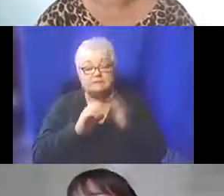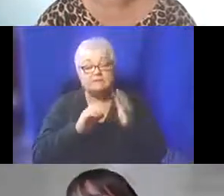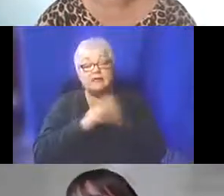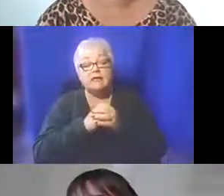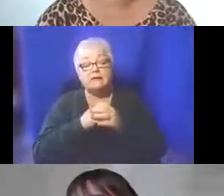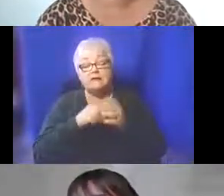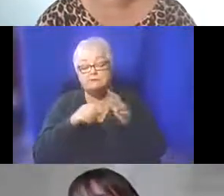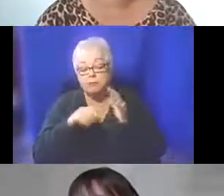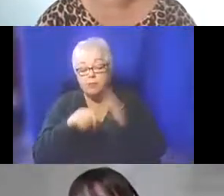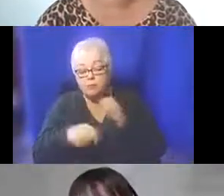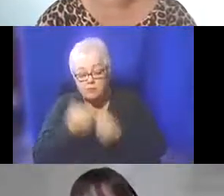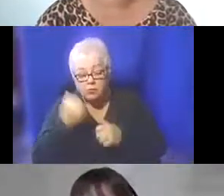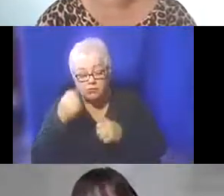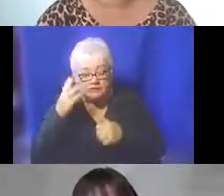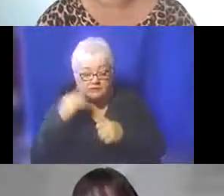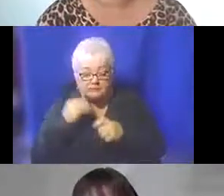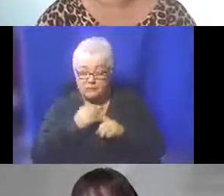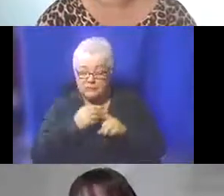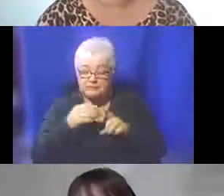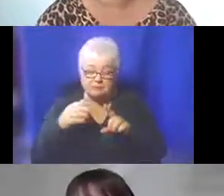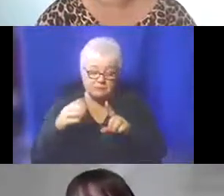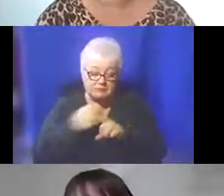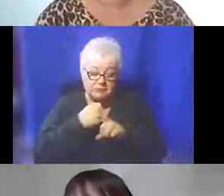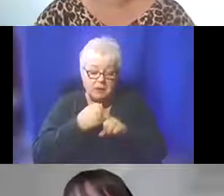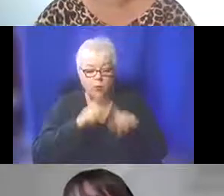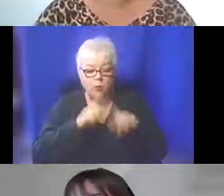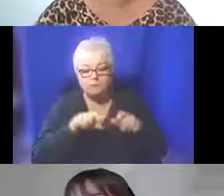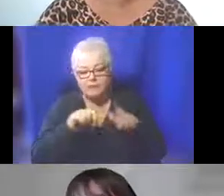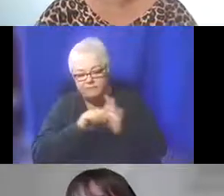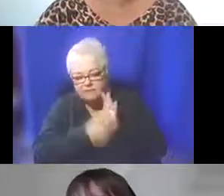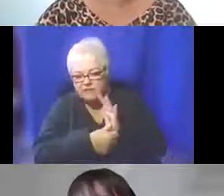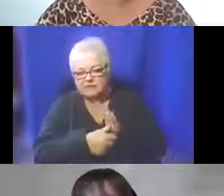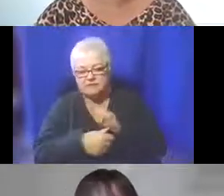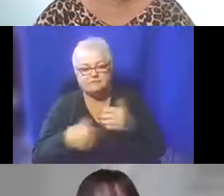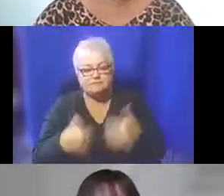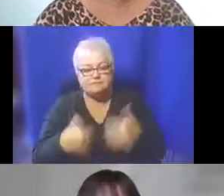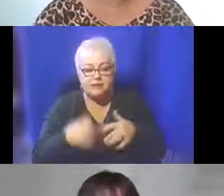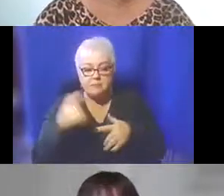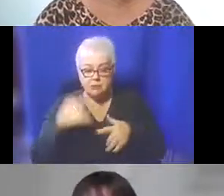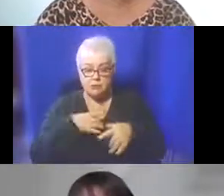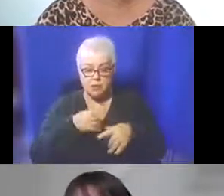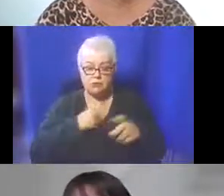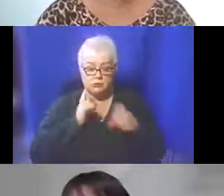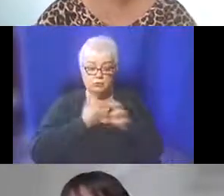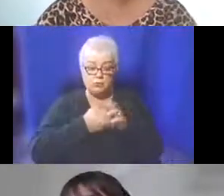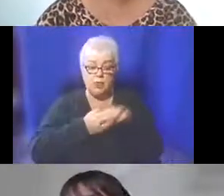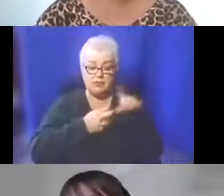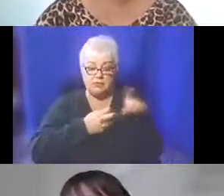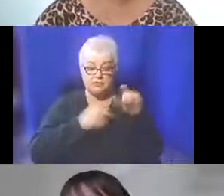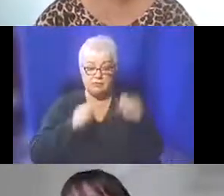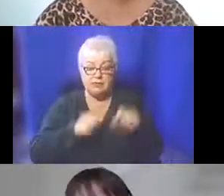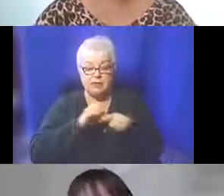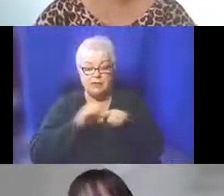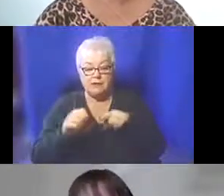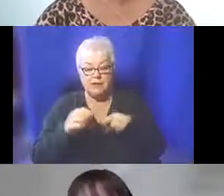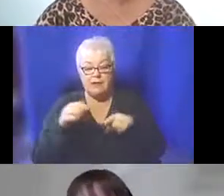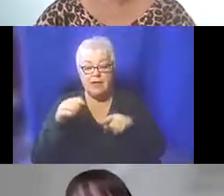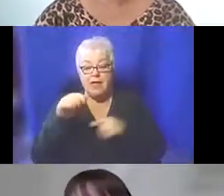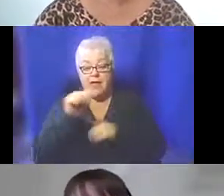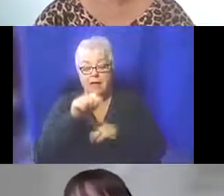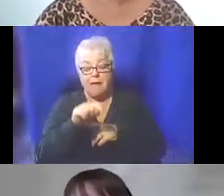most impacted by discrimination and harassment. And again, if you'd like to join this initiative, you can email us at